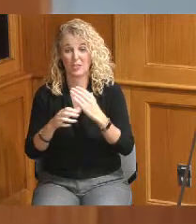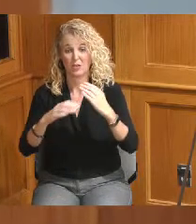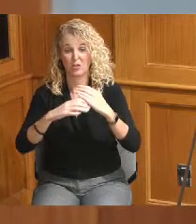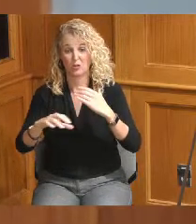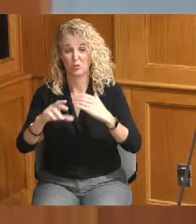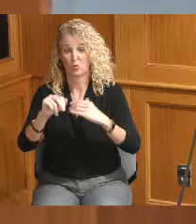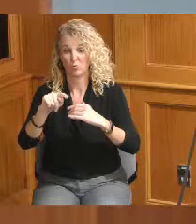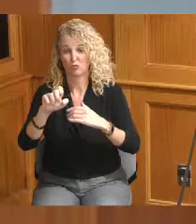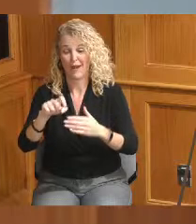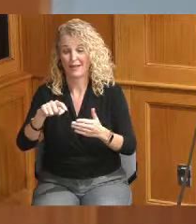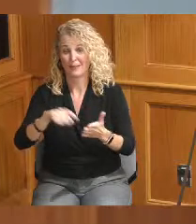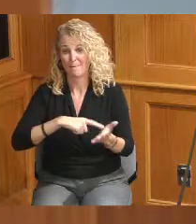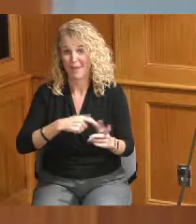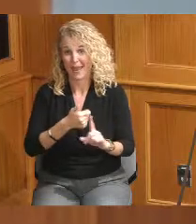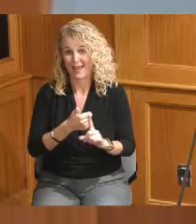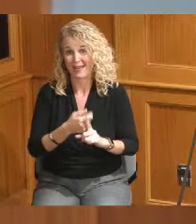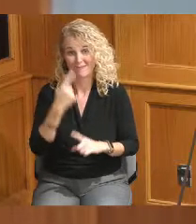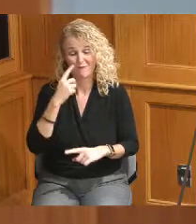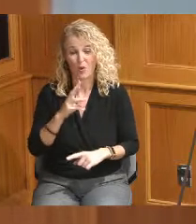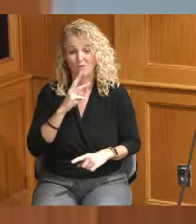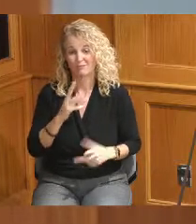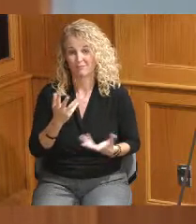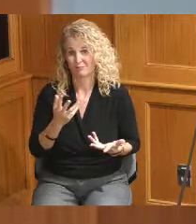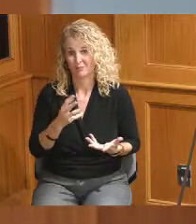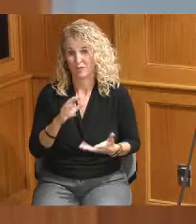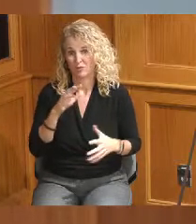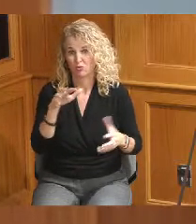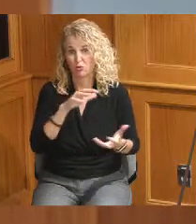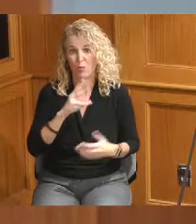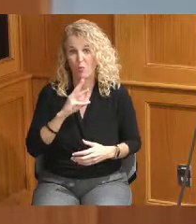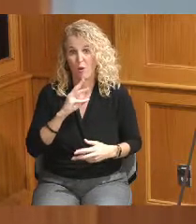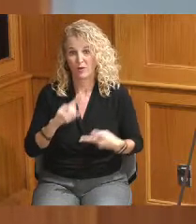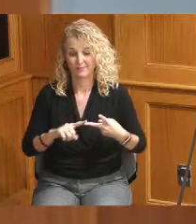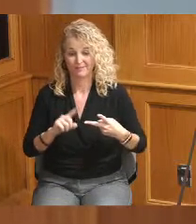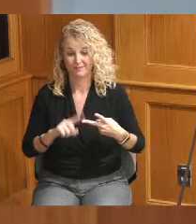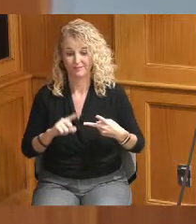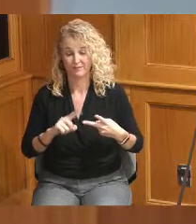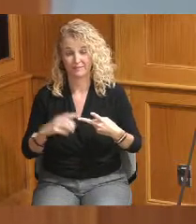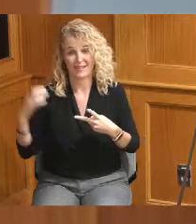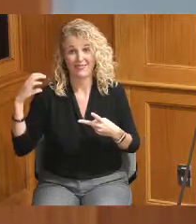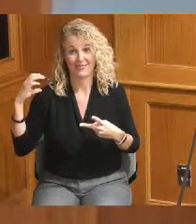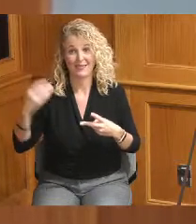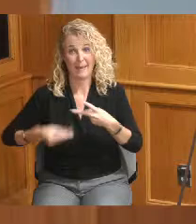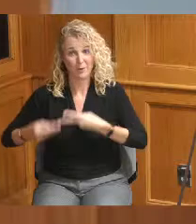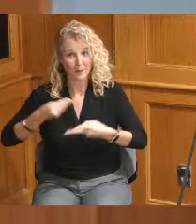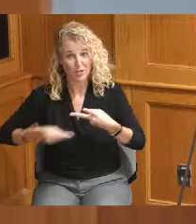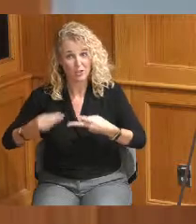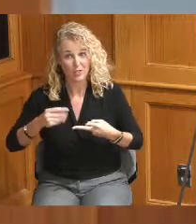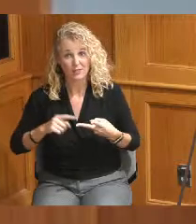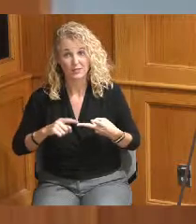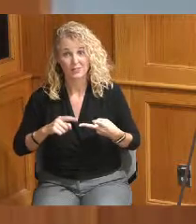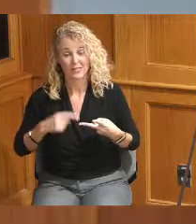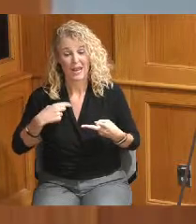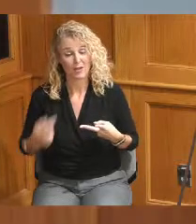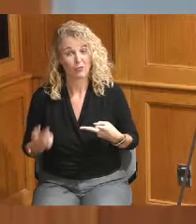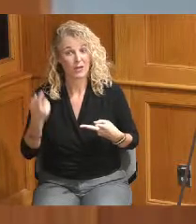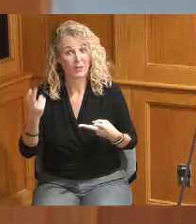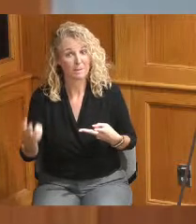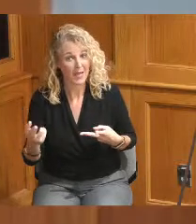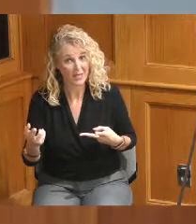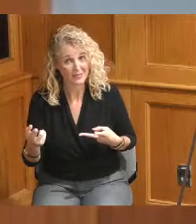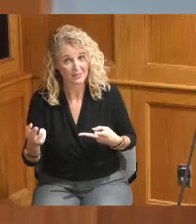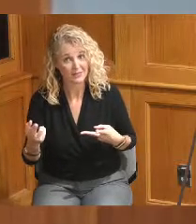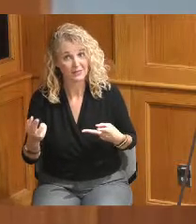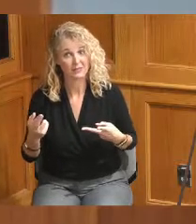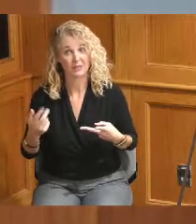ratepayers to pay for stormwater. It's just not appropriate. I want to look at the capital budget and recommend